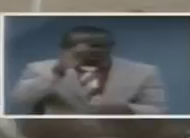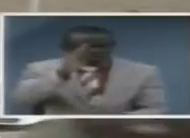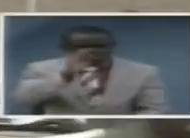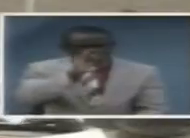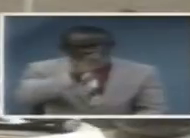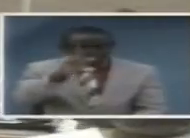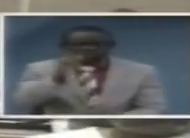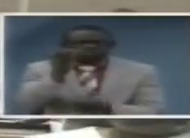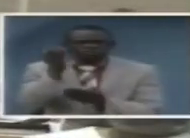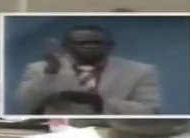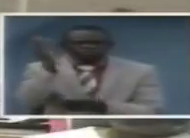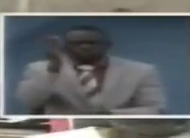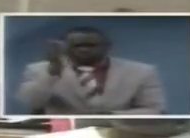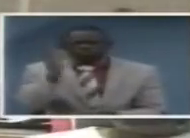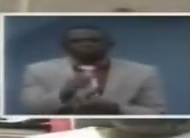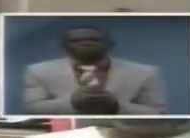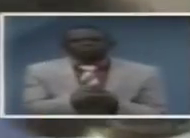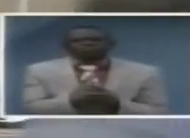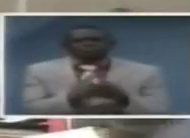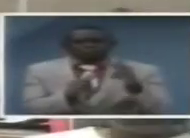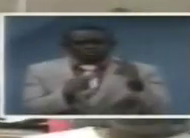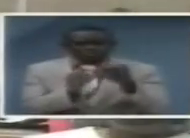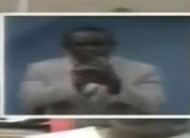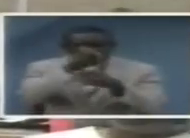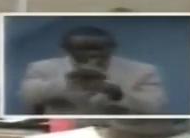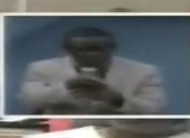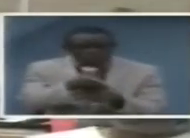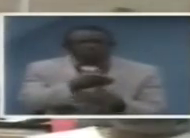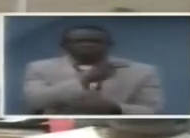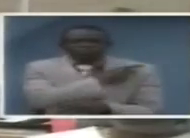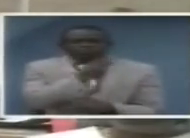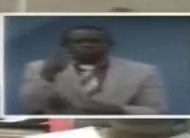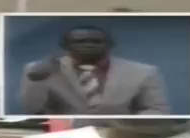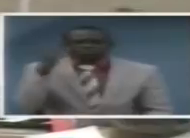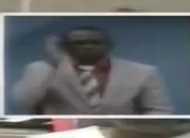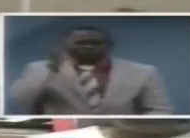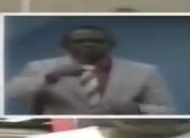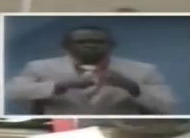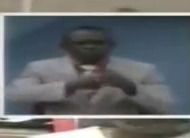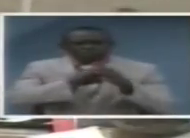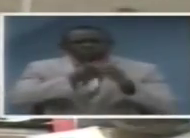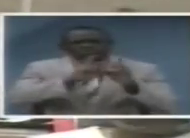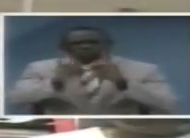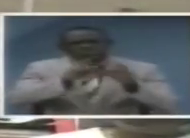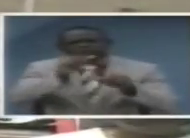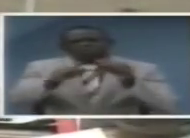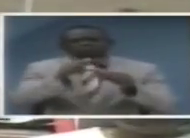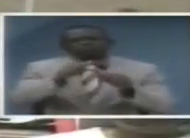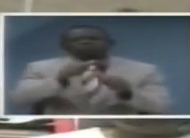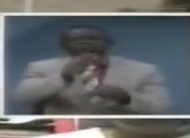if there will be any. Thereafter, the House will commence the debate on the motion of supply on